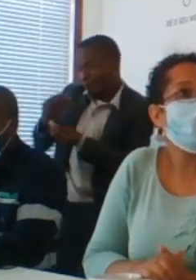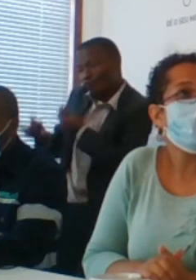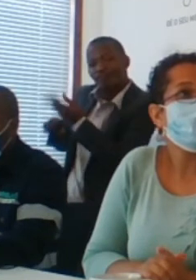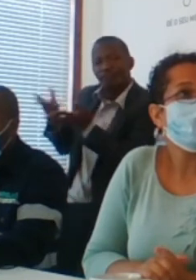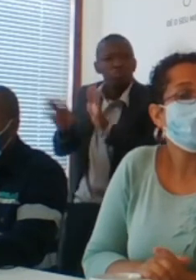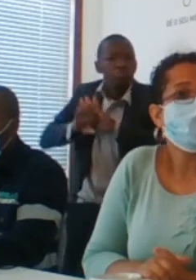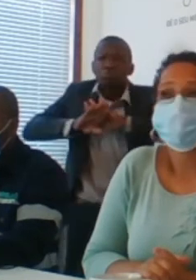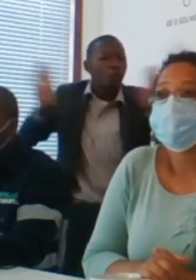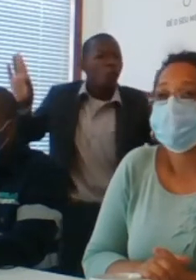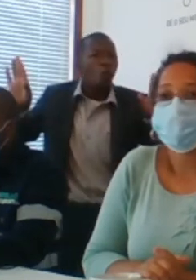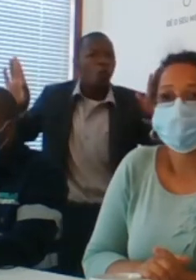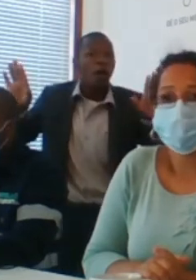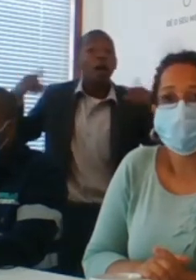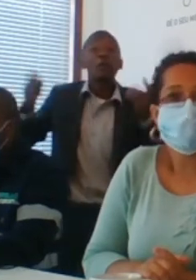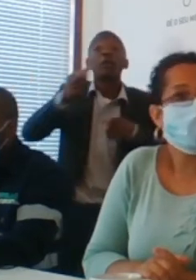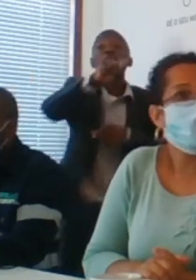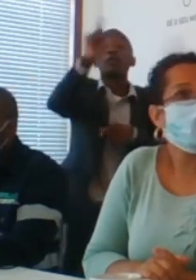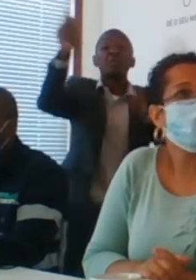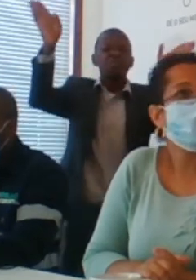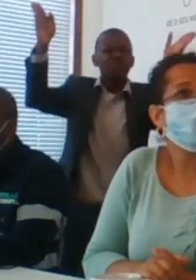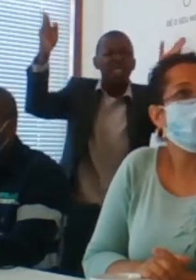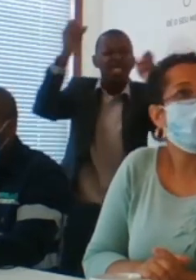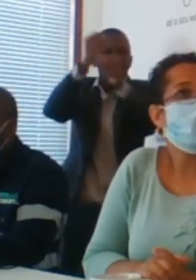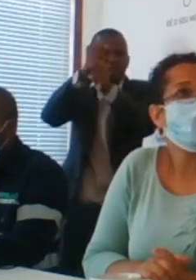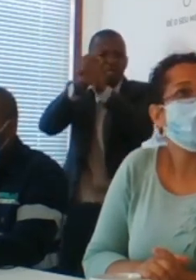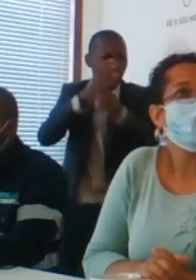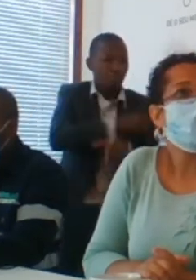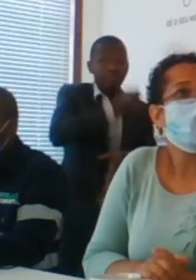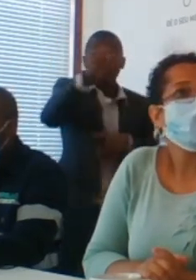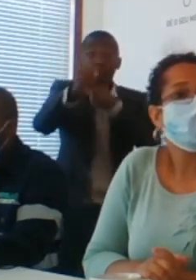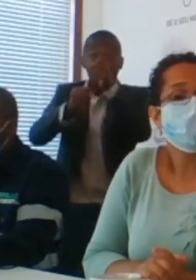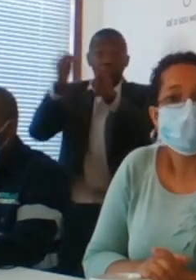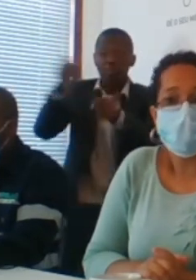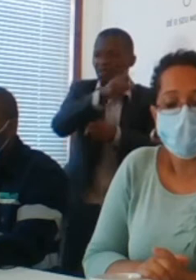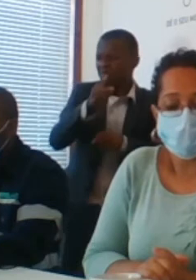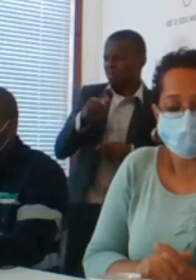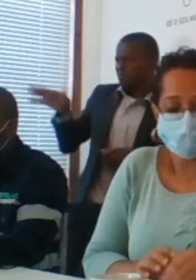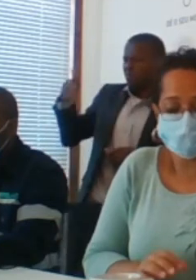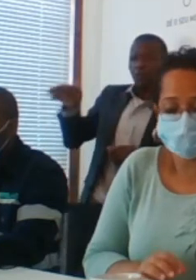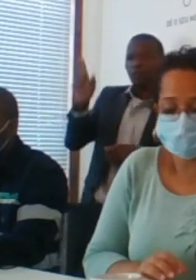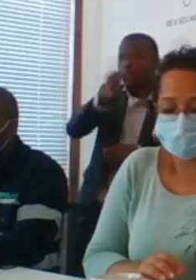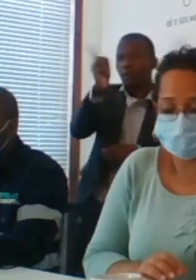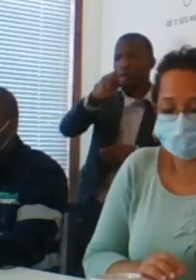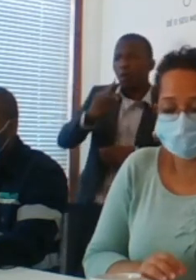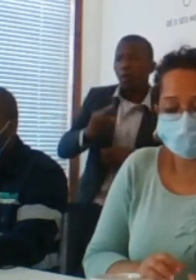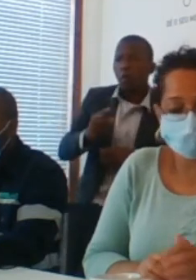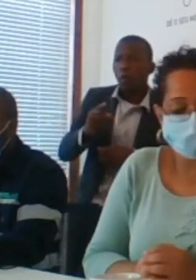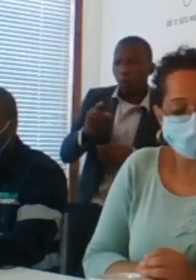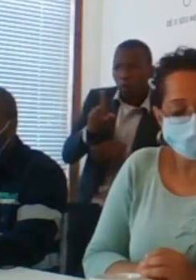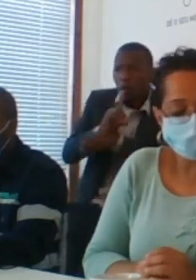that employers to change their mindset towards people with disabilities because they have been